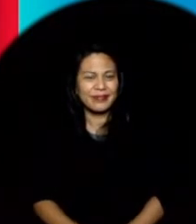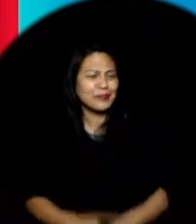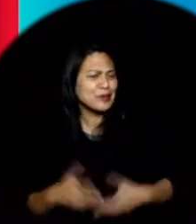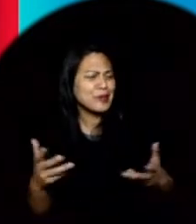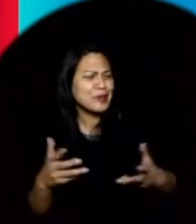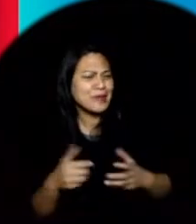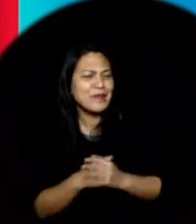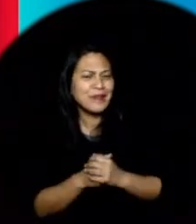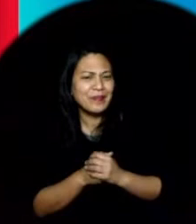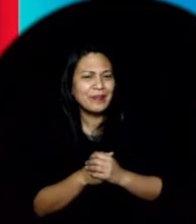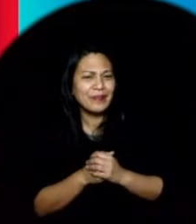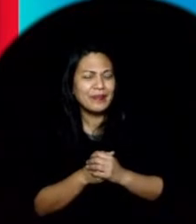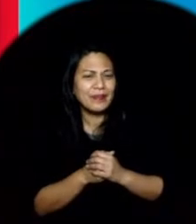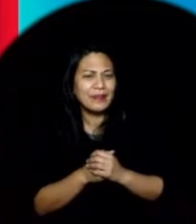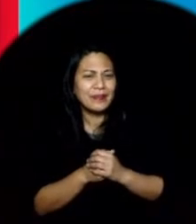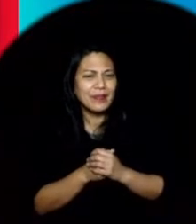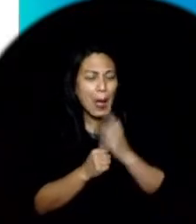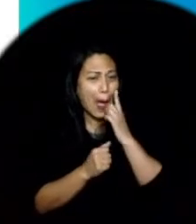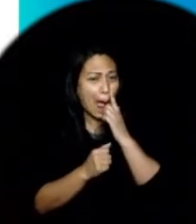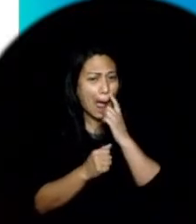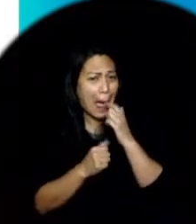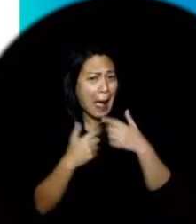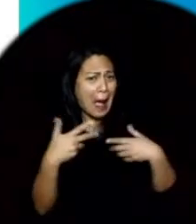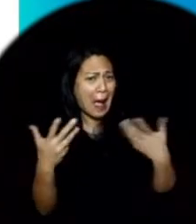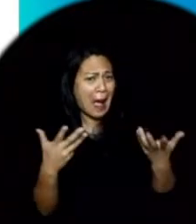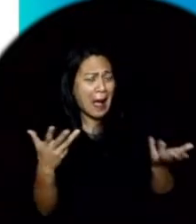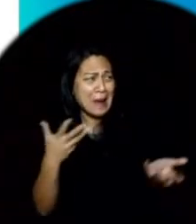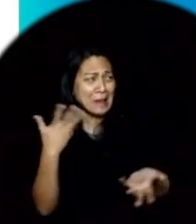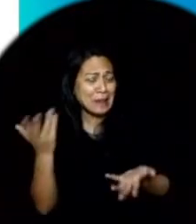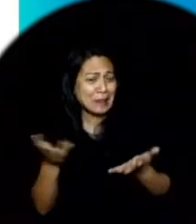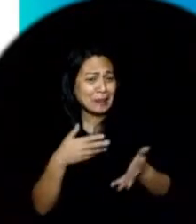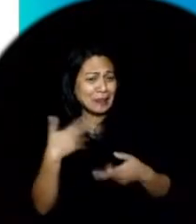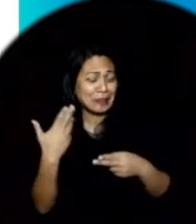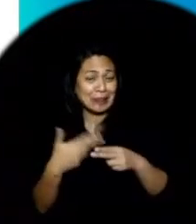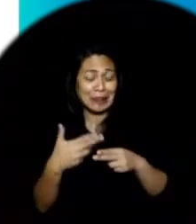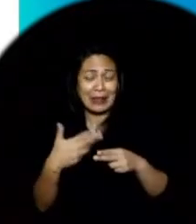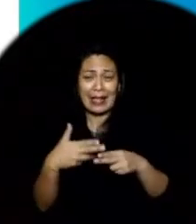Take this. Thank you. What do you got? It's a